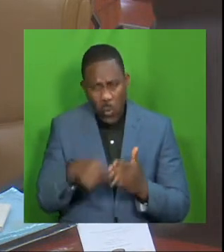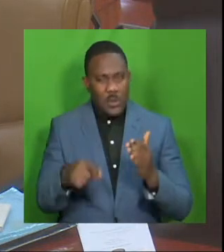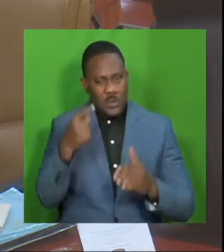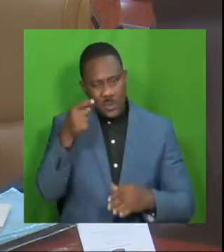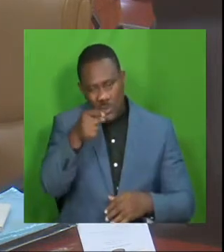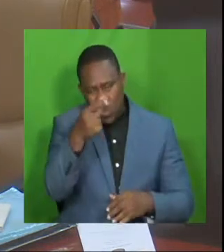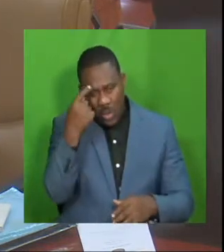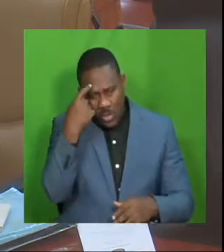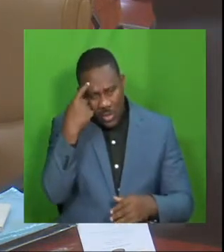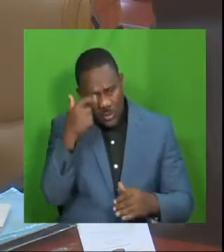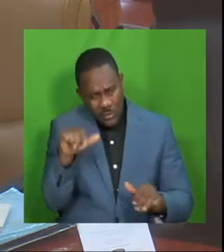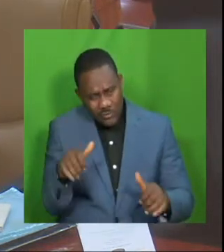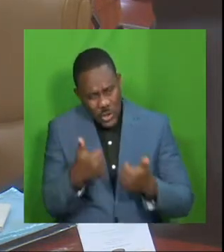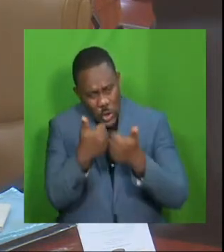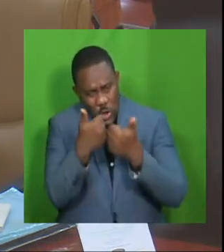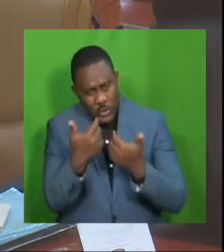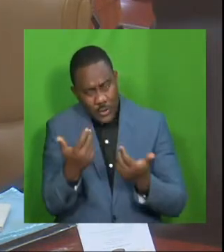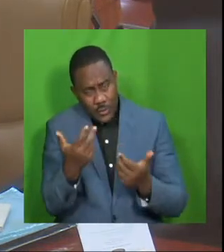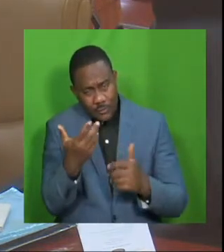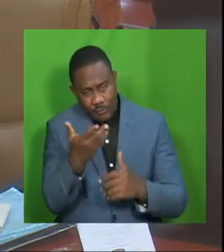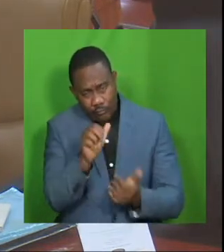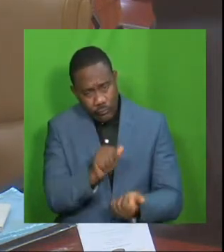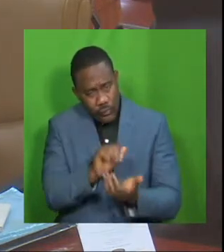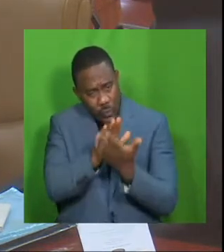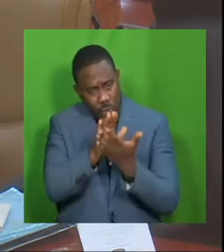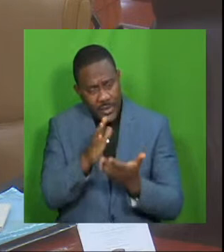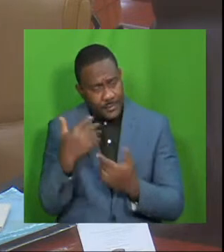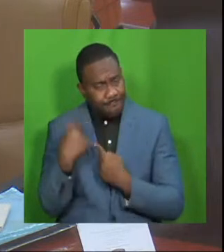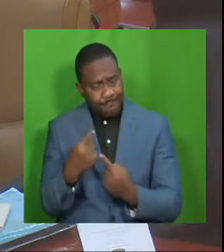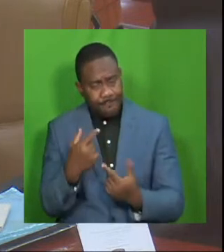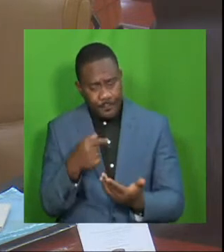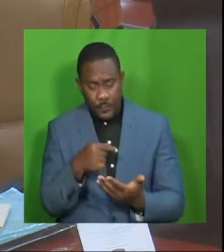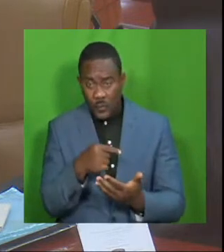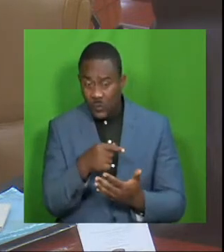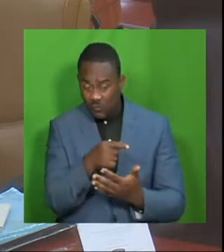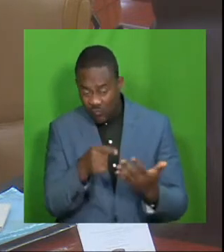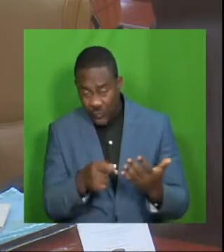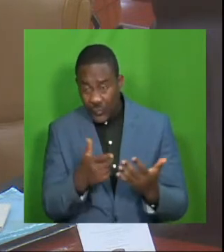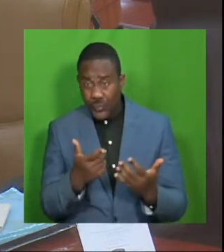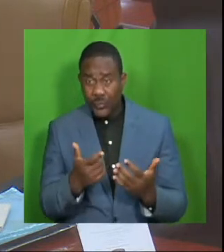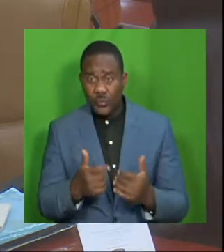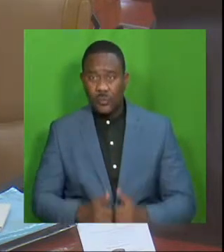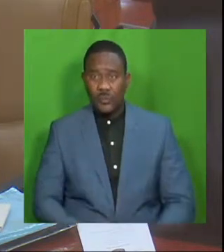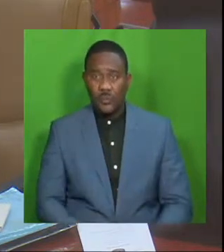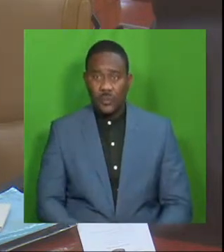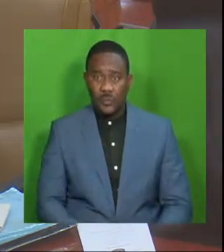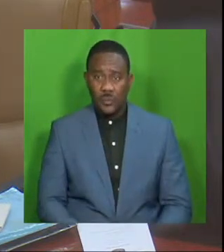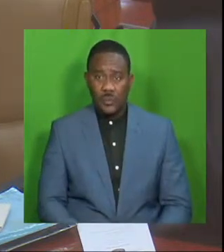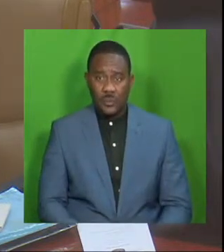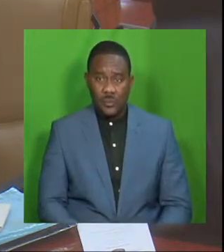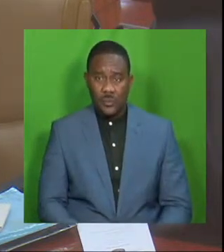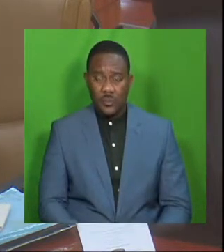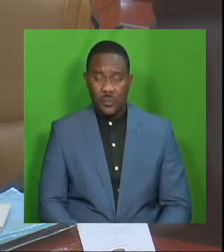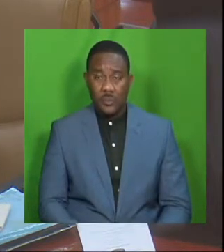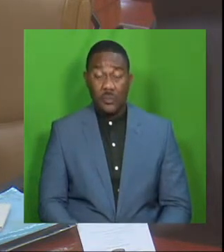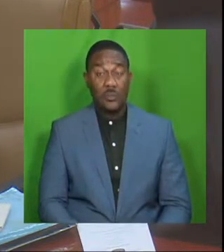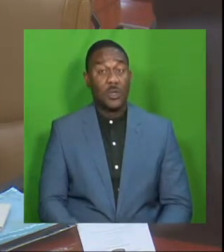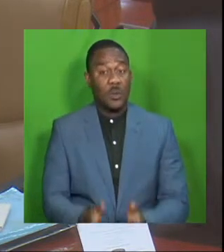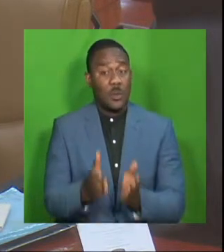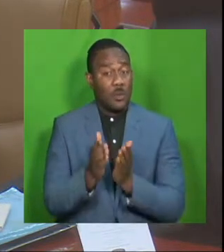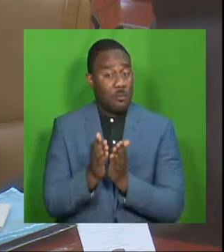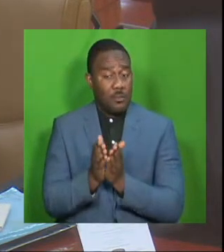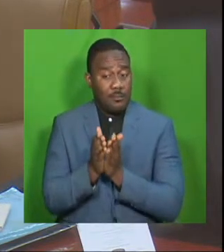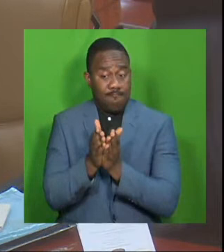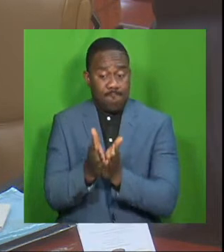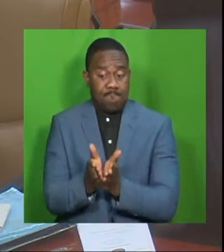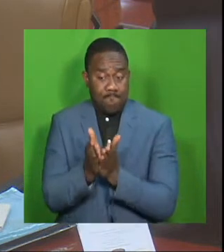your ministry will face, since most of the canoes that are involved